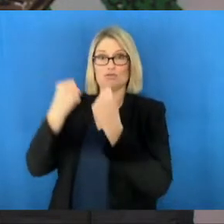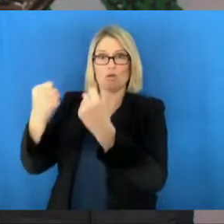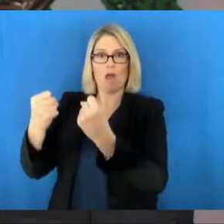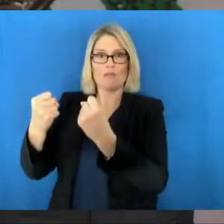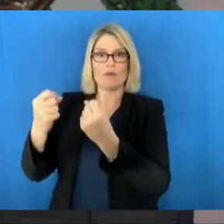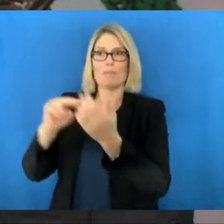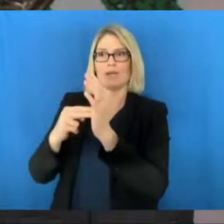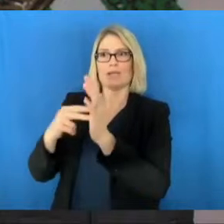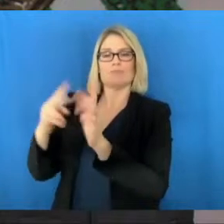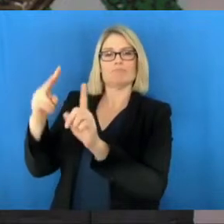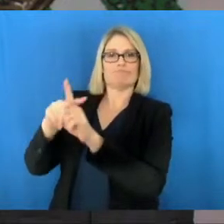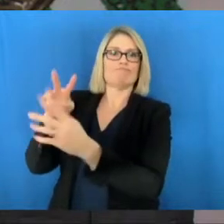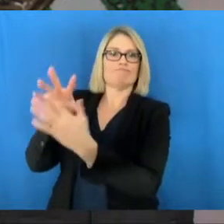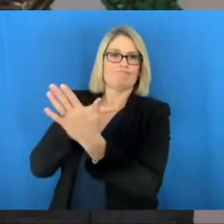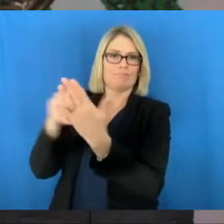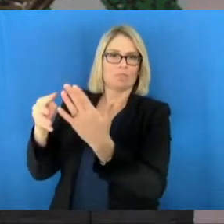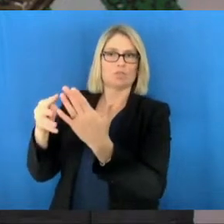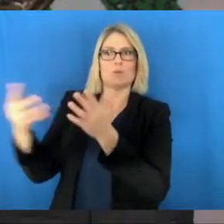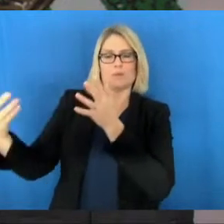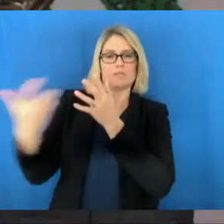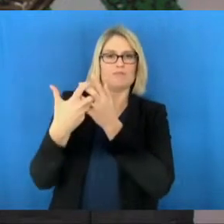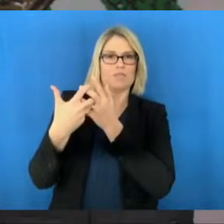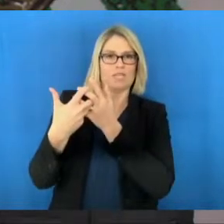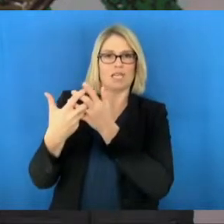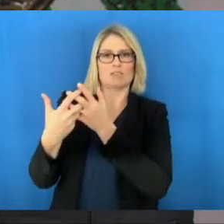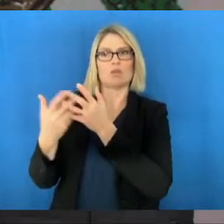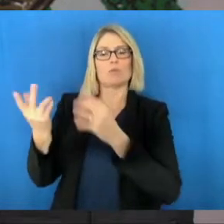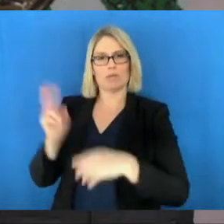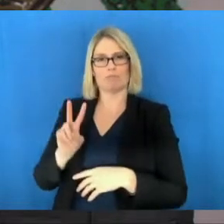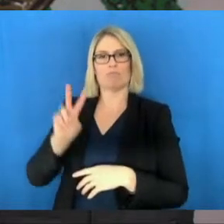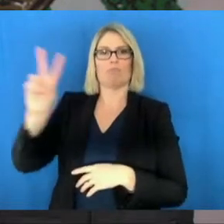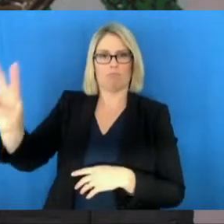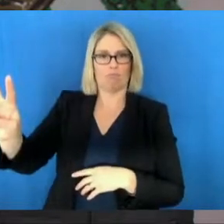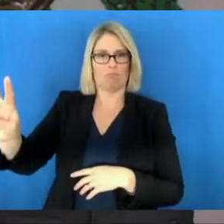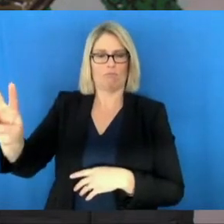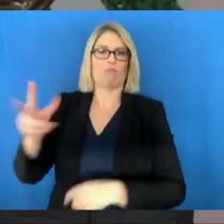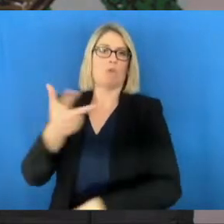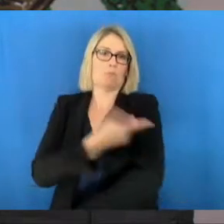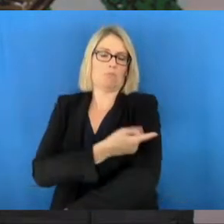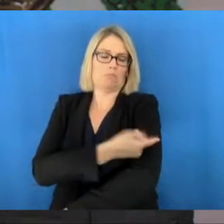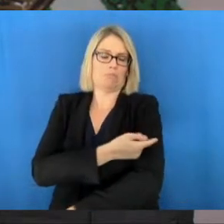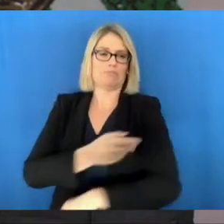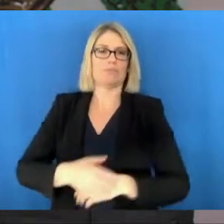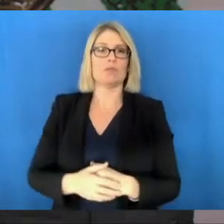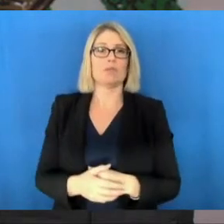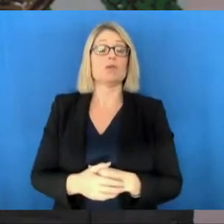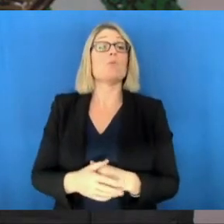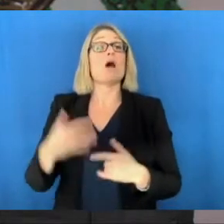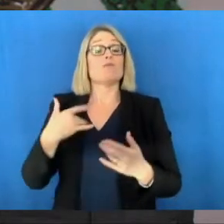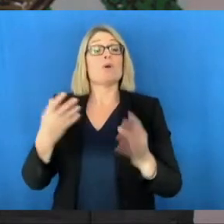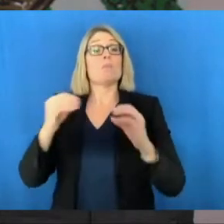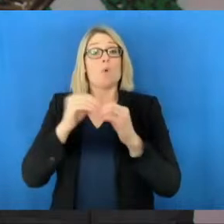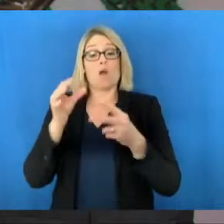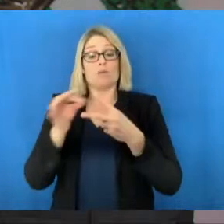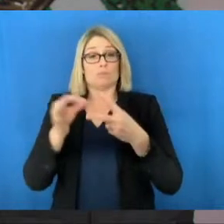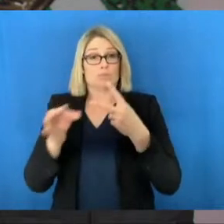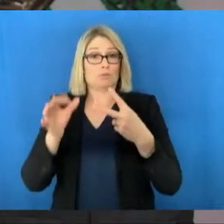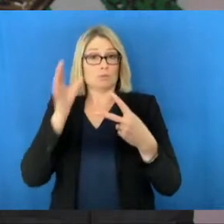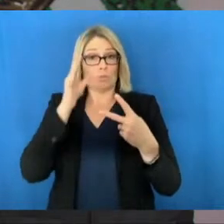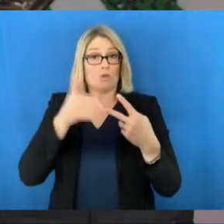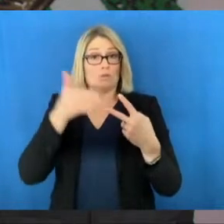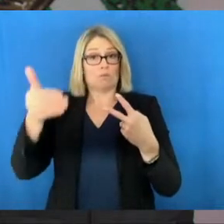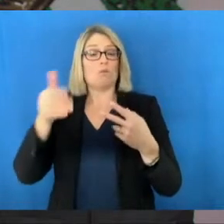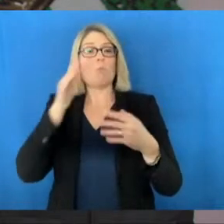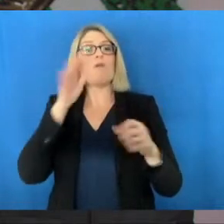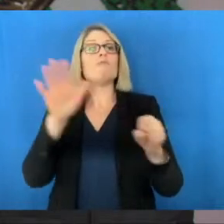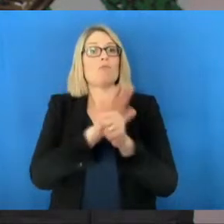So we're really looking at multiple options, and we will have a future option for a fully online